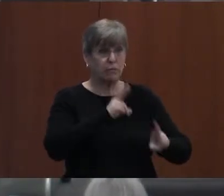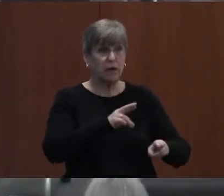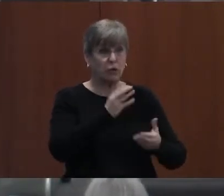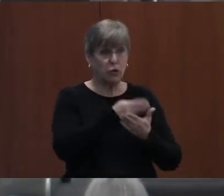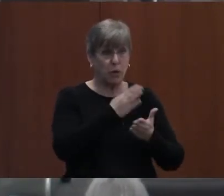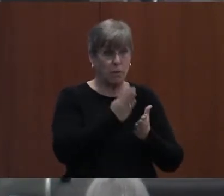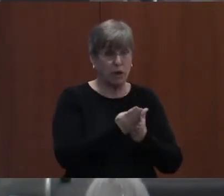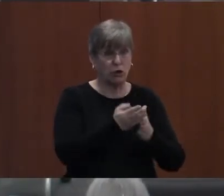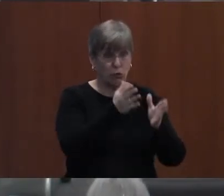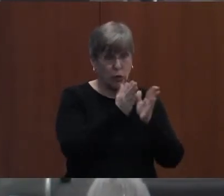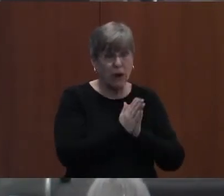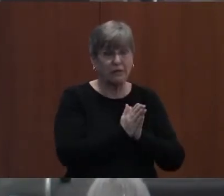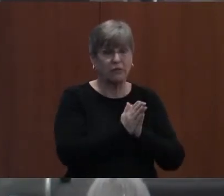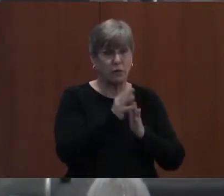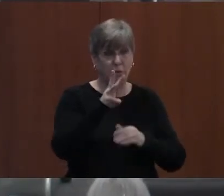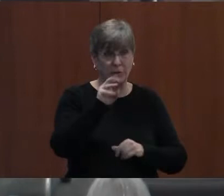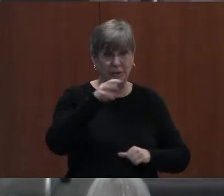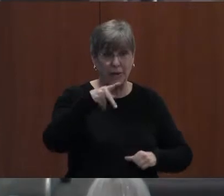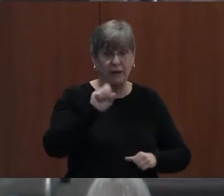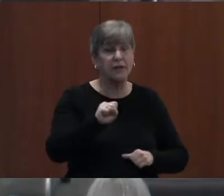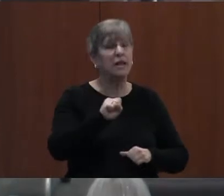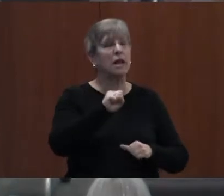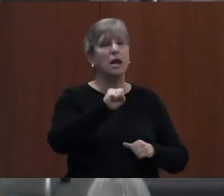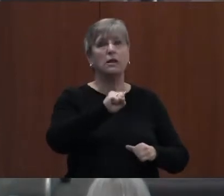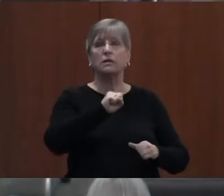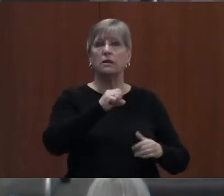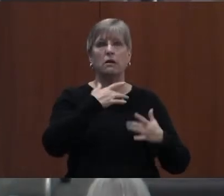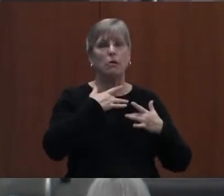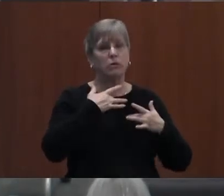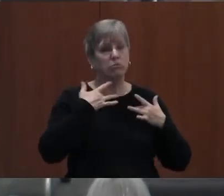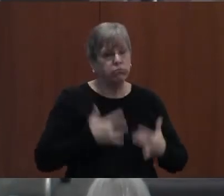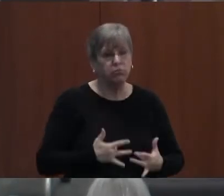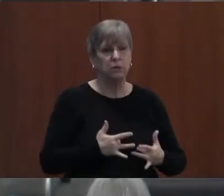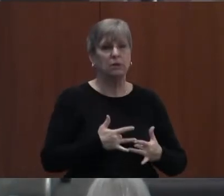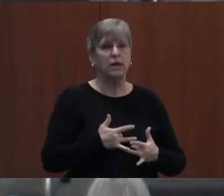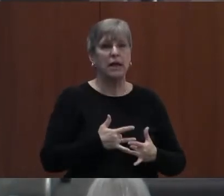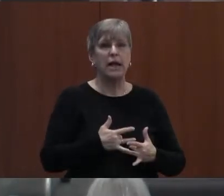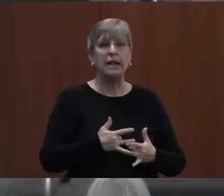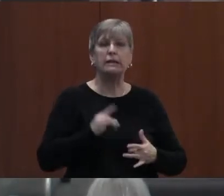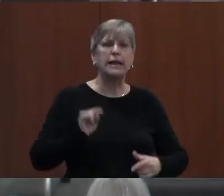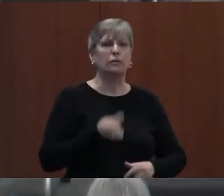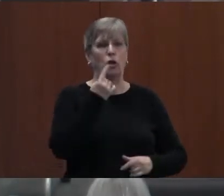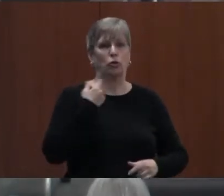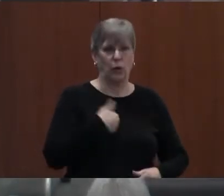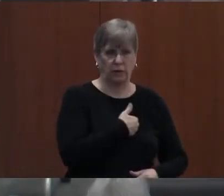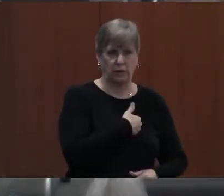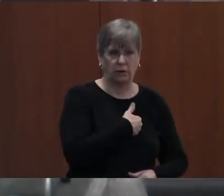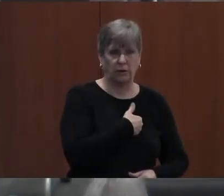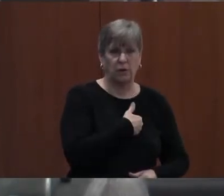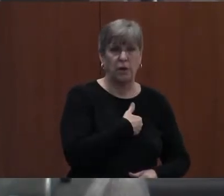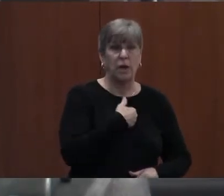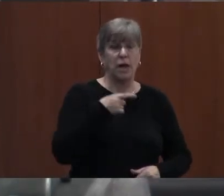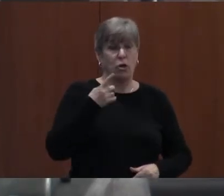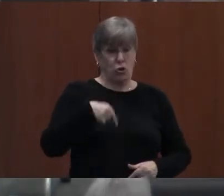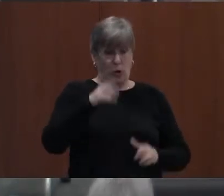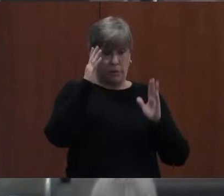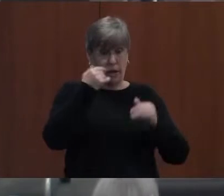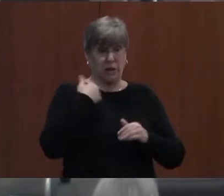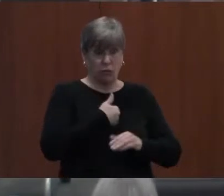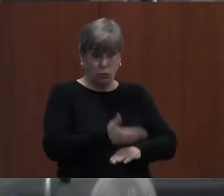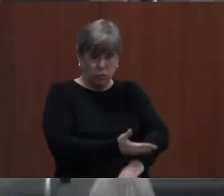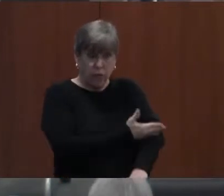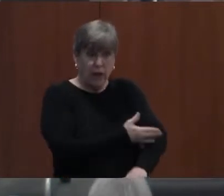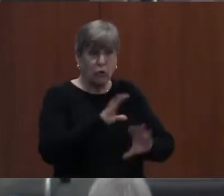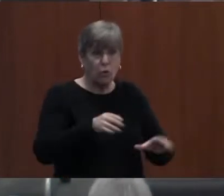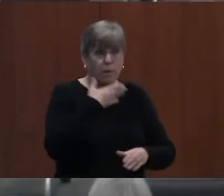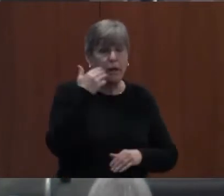is disheartening. It is a slap in the face. If you expect us to do better, we will always try to do so,